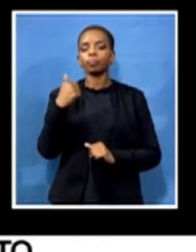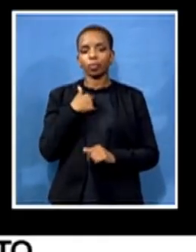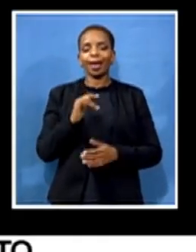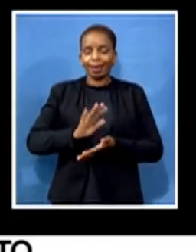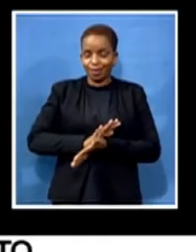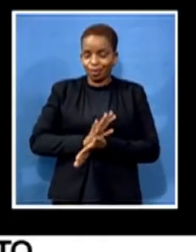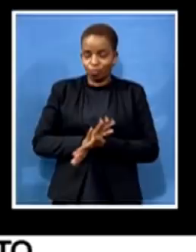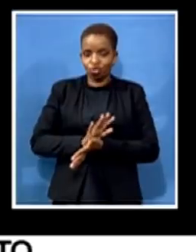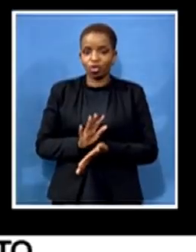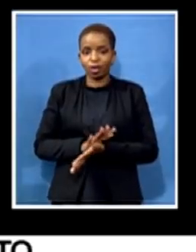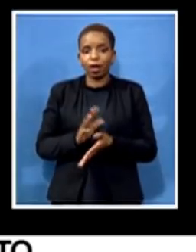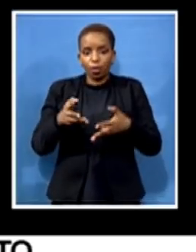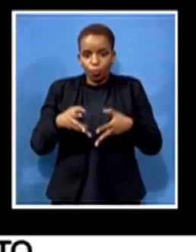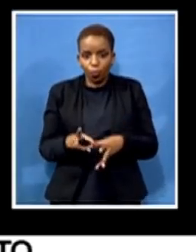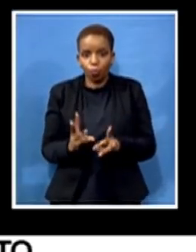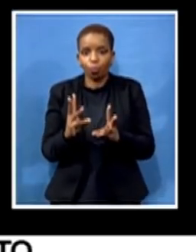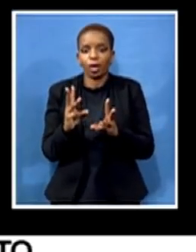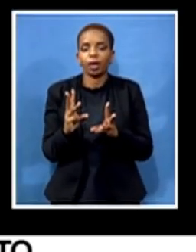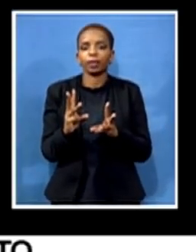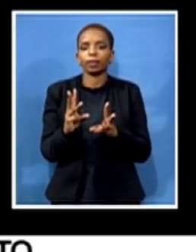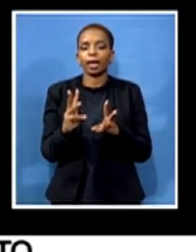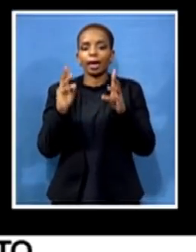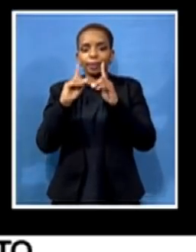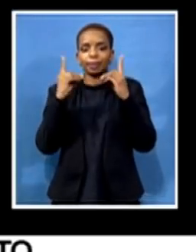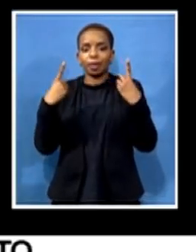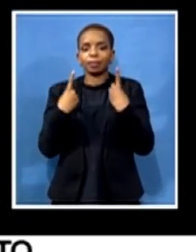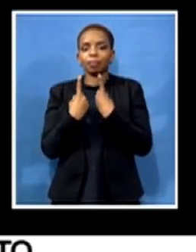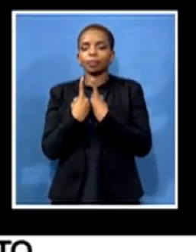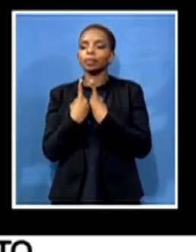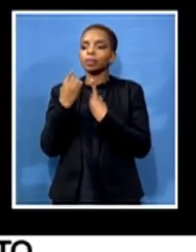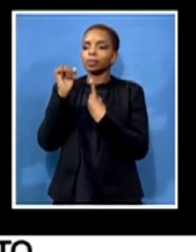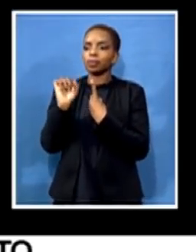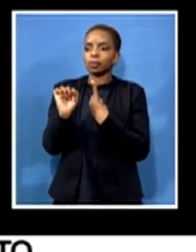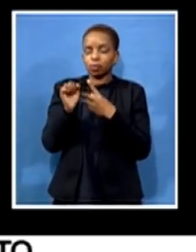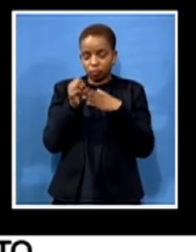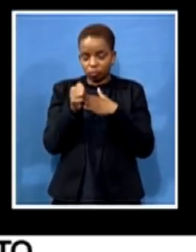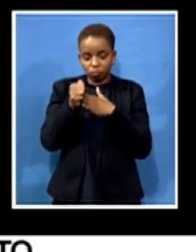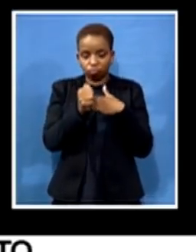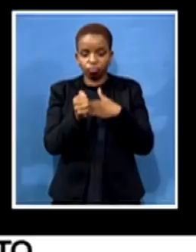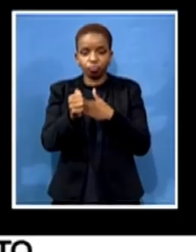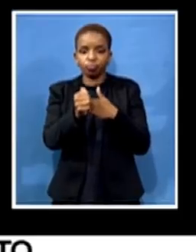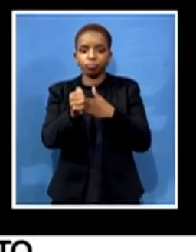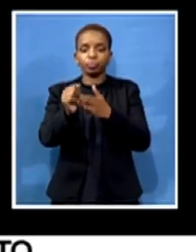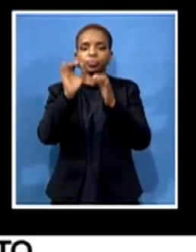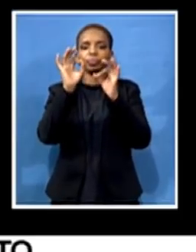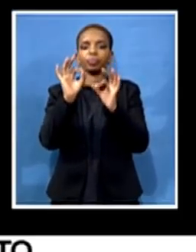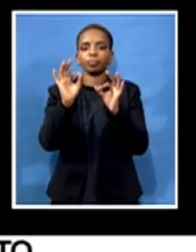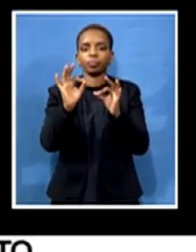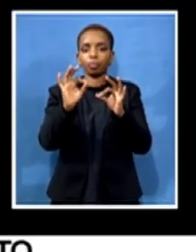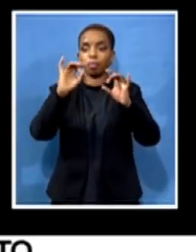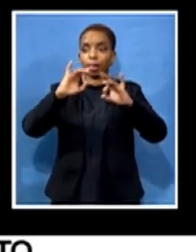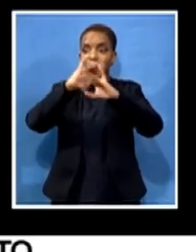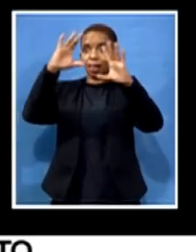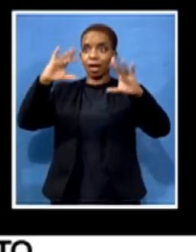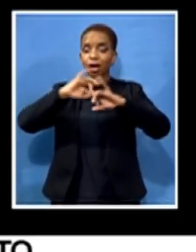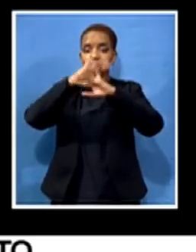the department was able to provide leadership and the municipality to respond positively